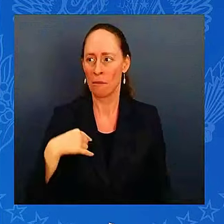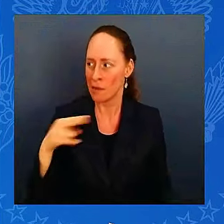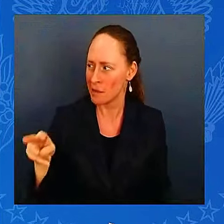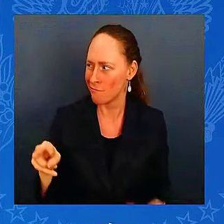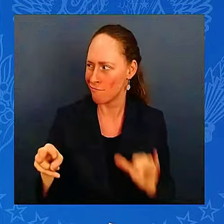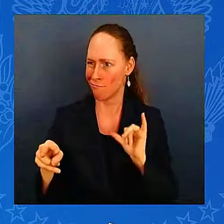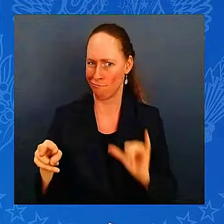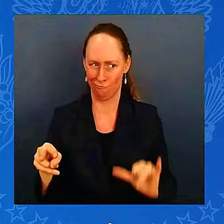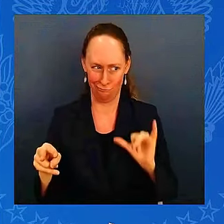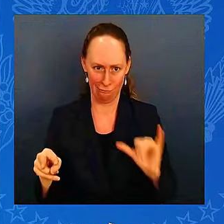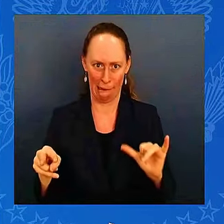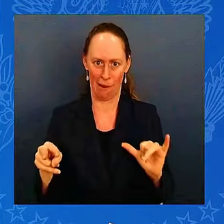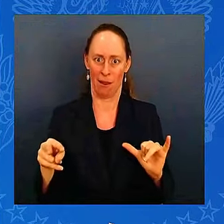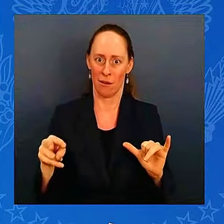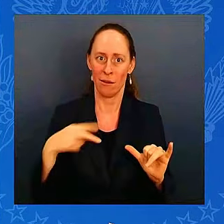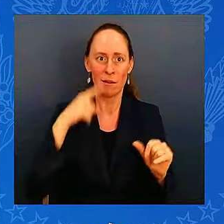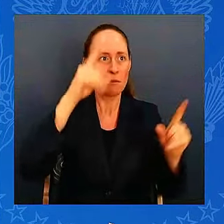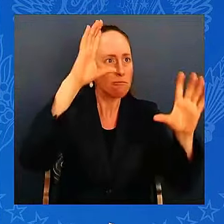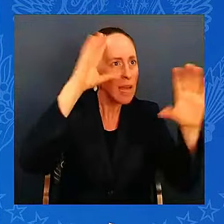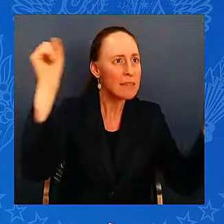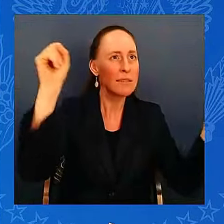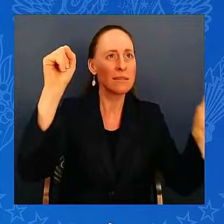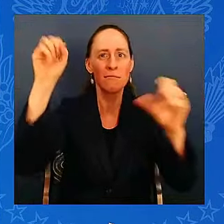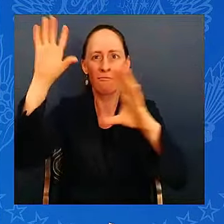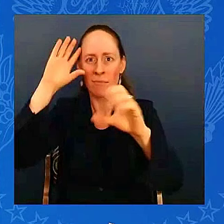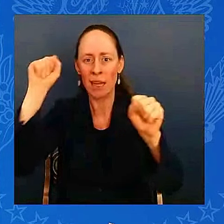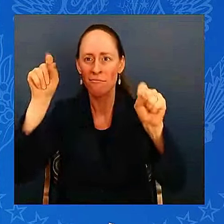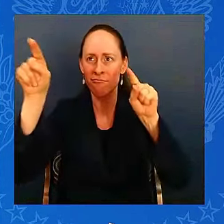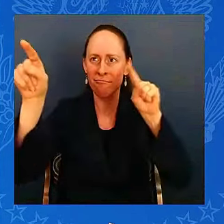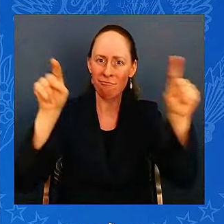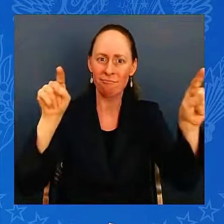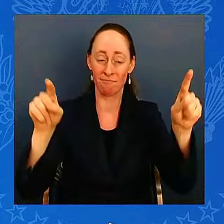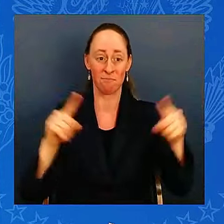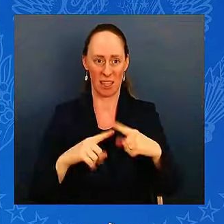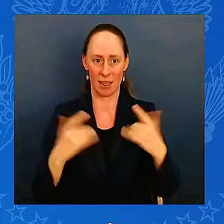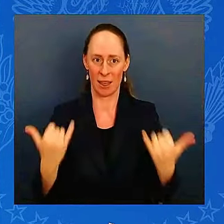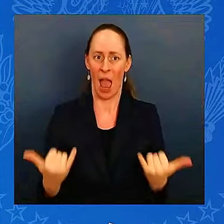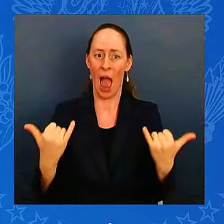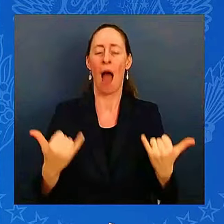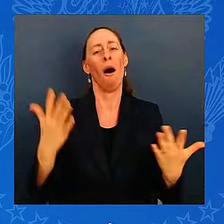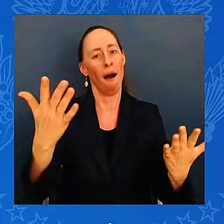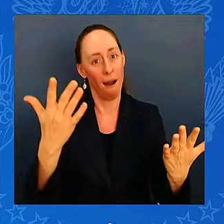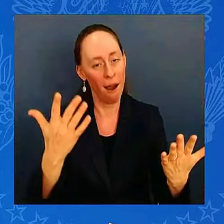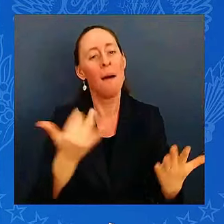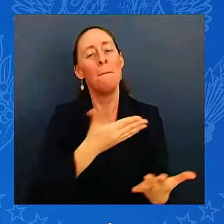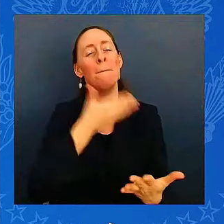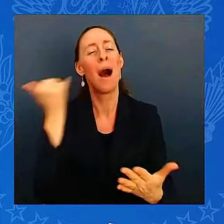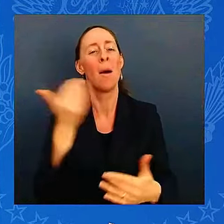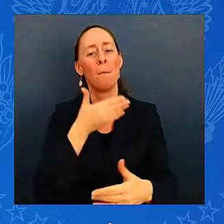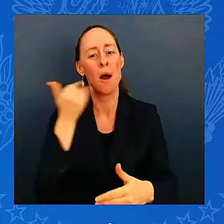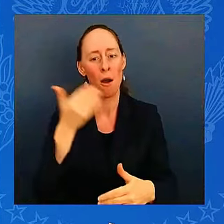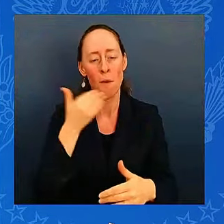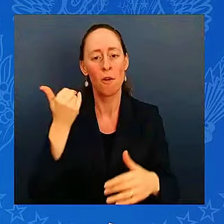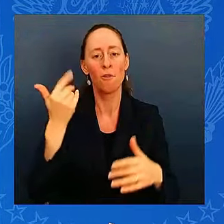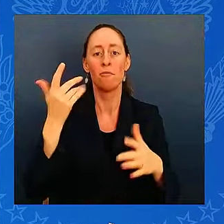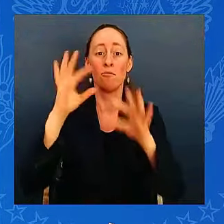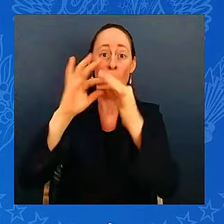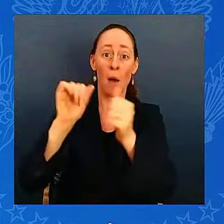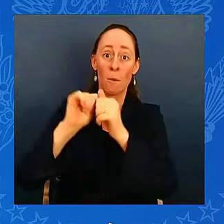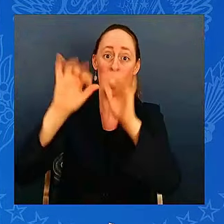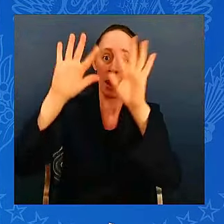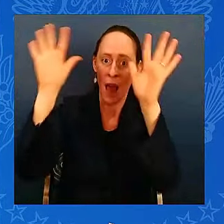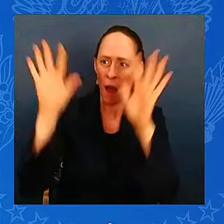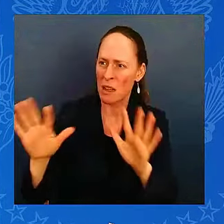changed when it came to office. The climate is in crisis, and one existential threat that faces all nations.